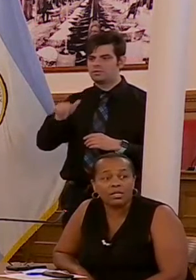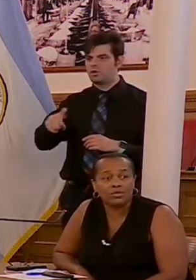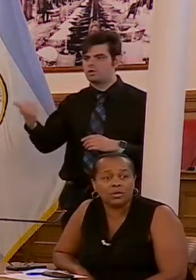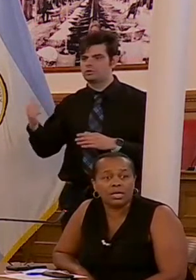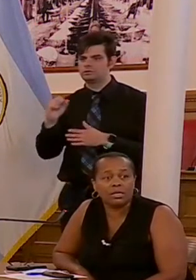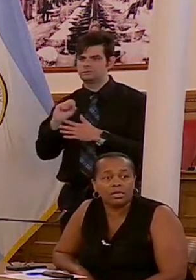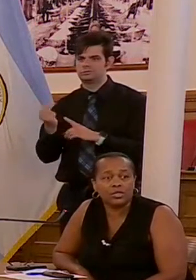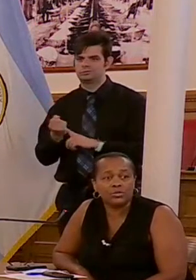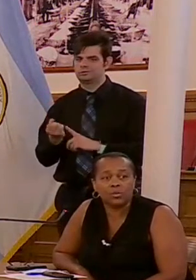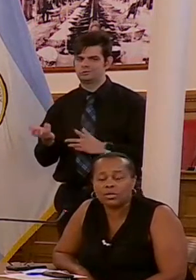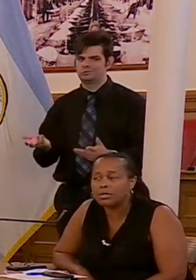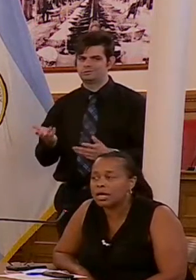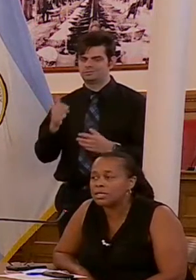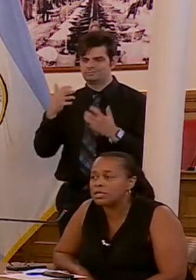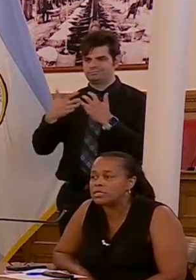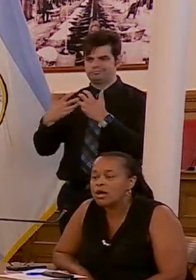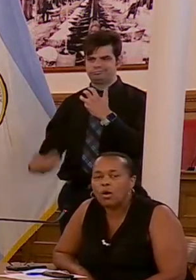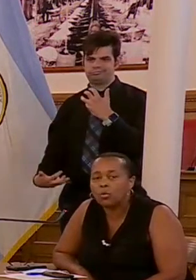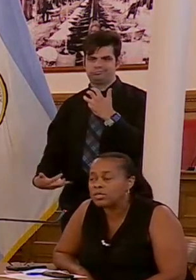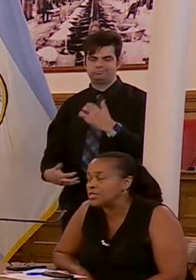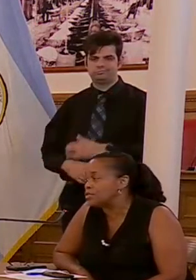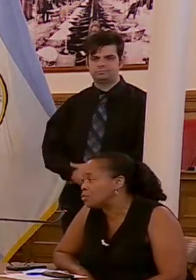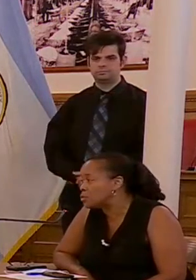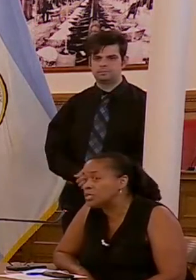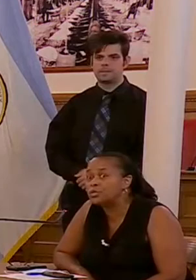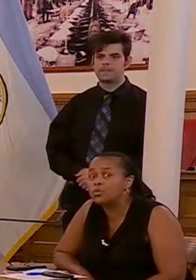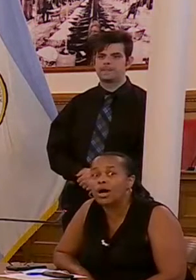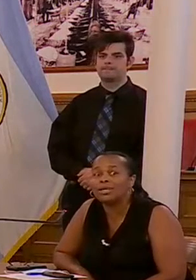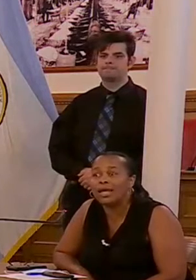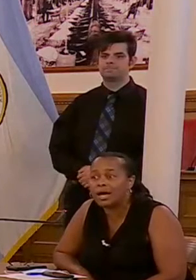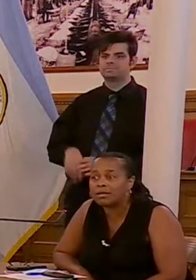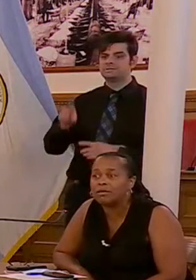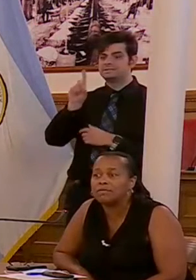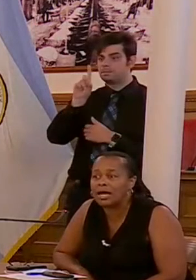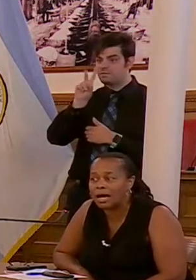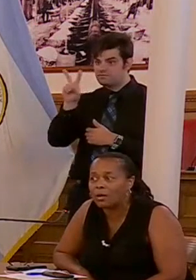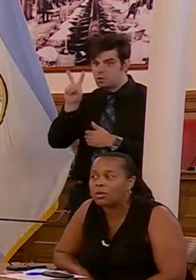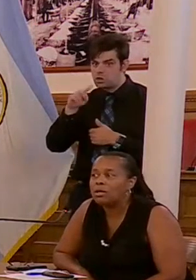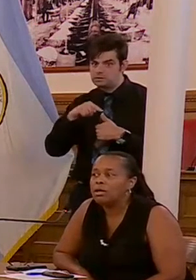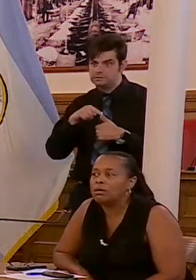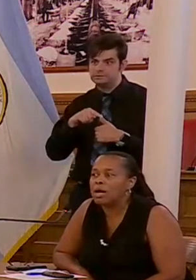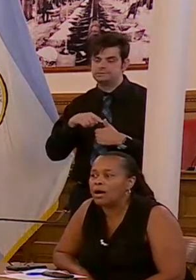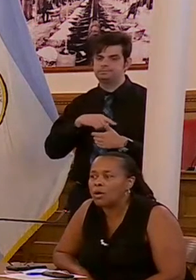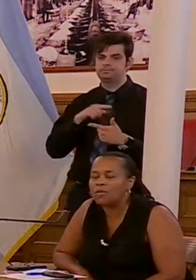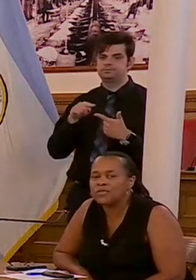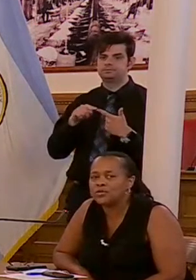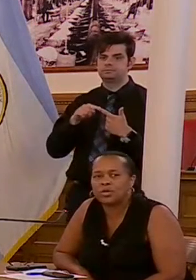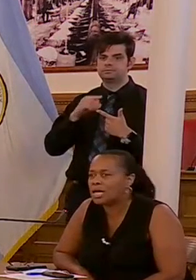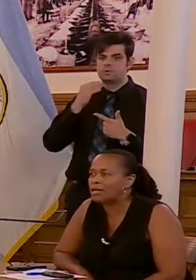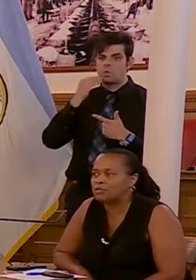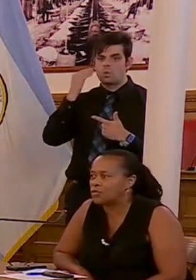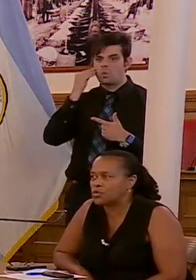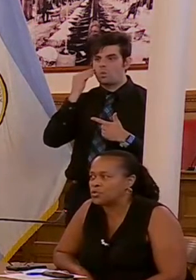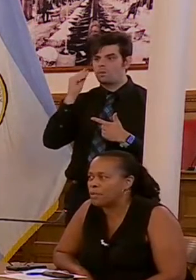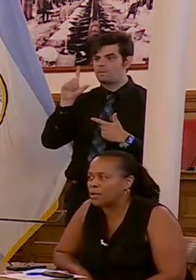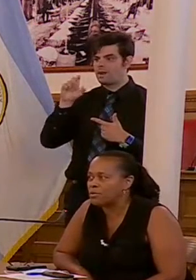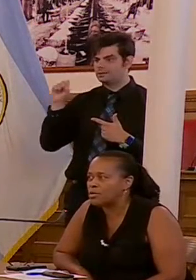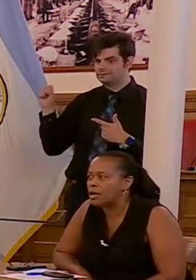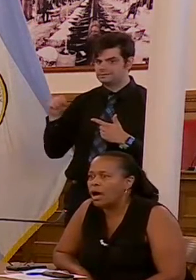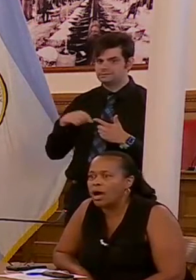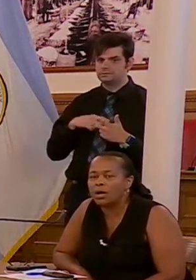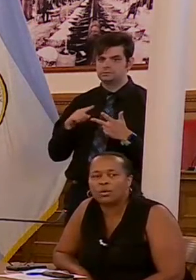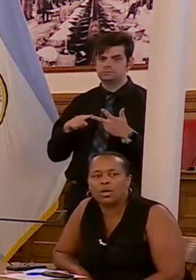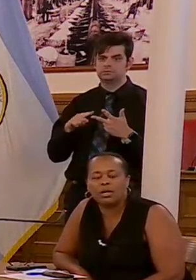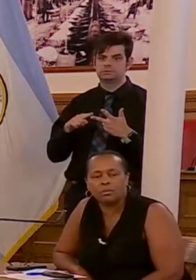domestic violence related issues, whether that is homelessness, which we do a lot of now. Our officers are not the first